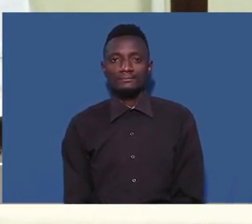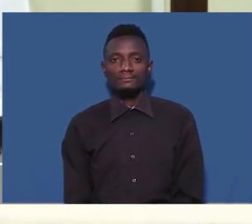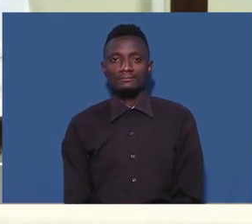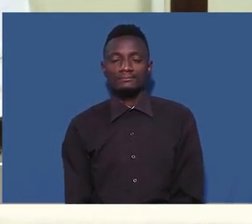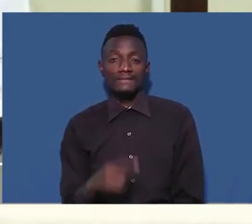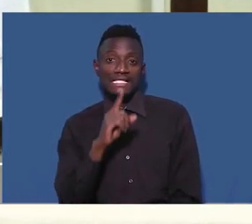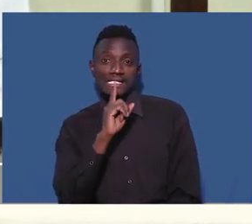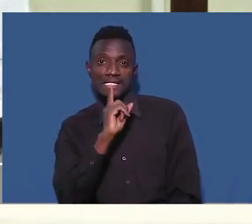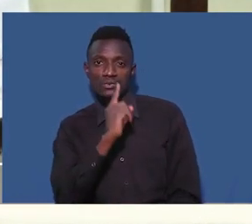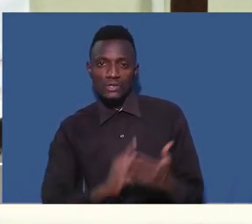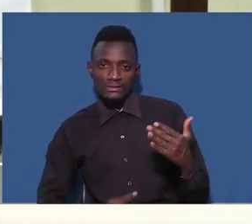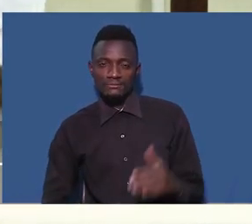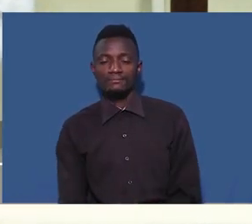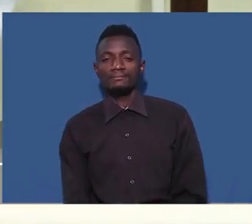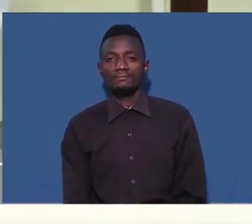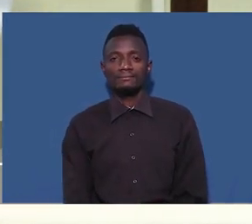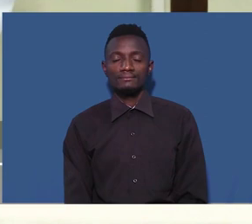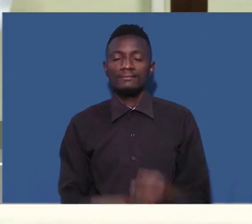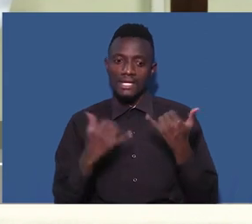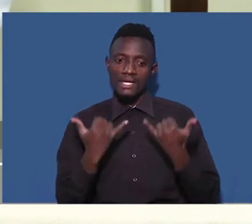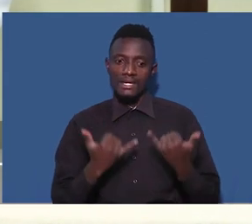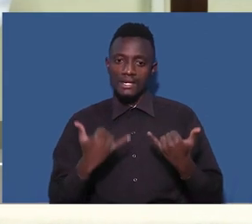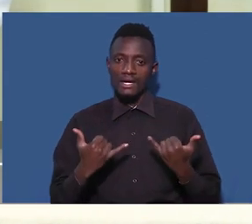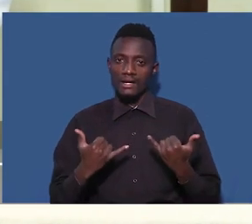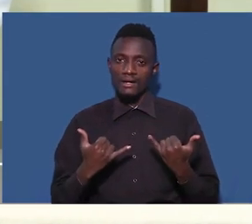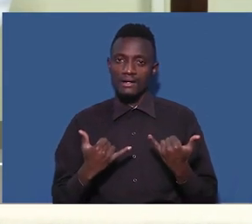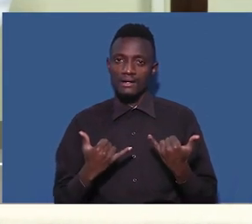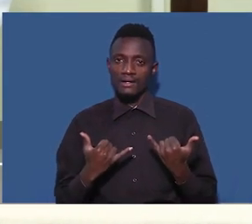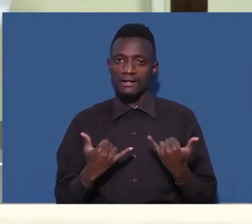it says, now the multitude